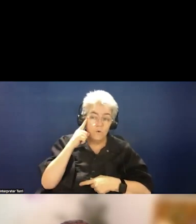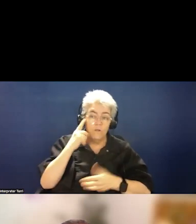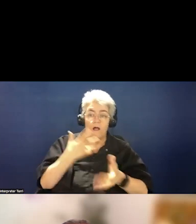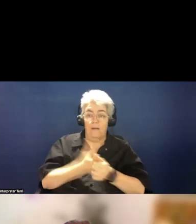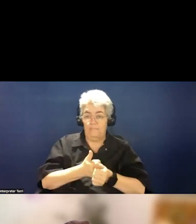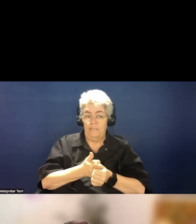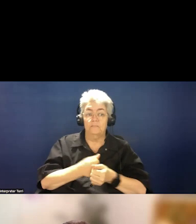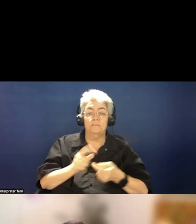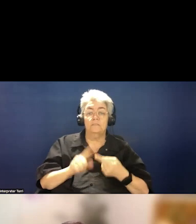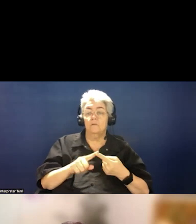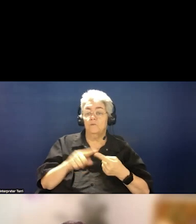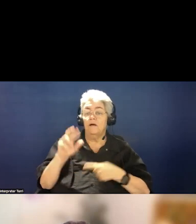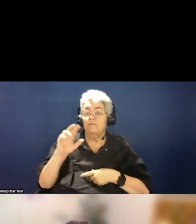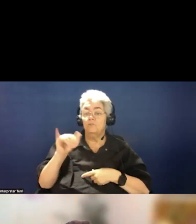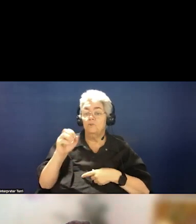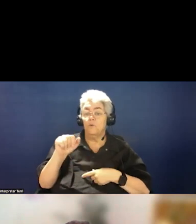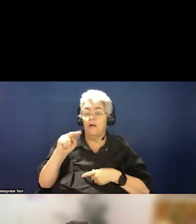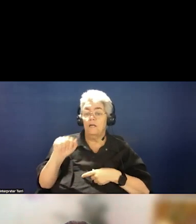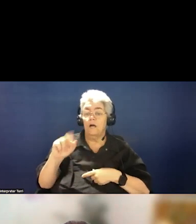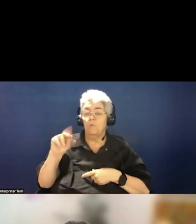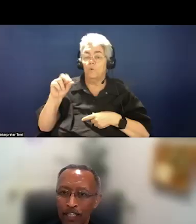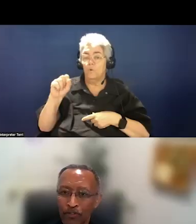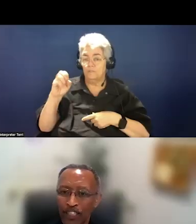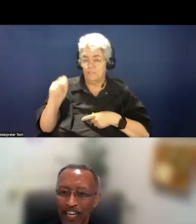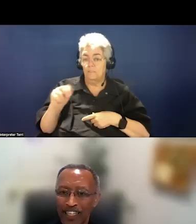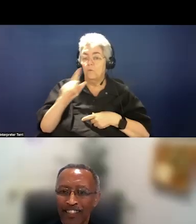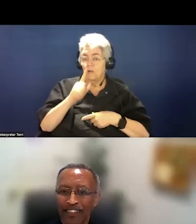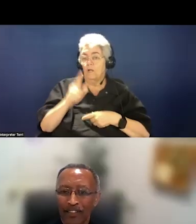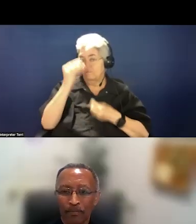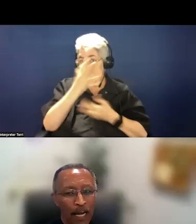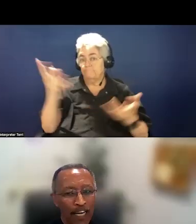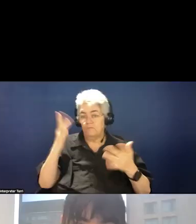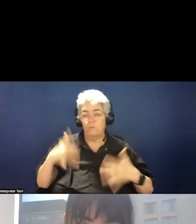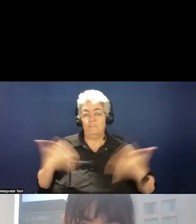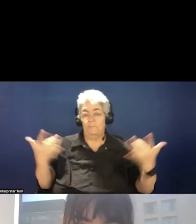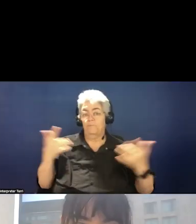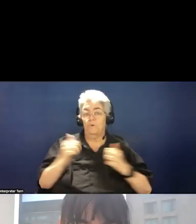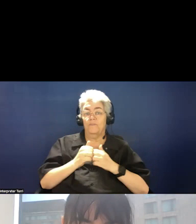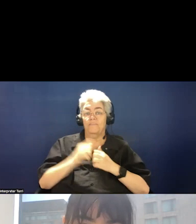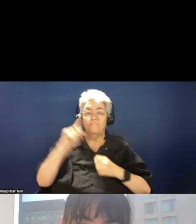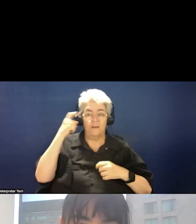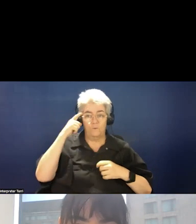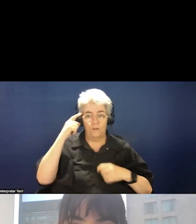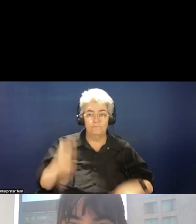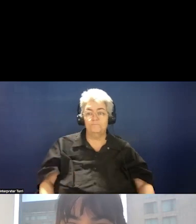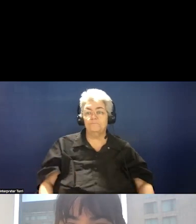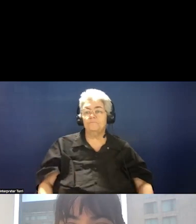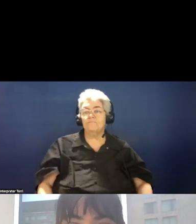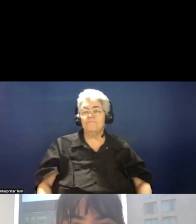have with us Joanna Rosen, who will bring us the updates for today. So back to you, Joanna. I'm